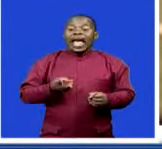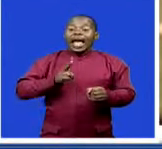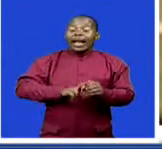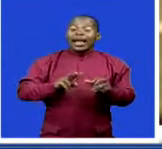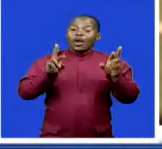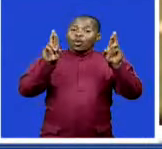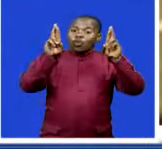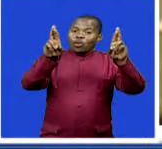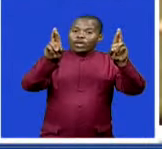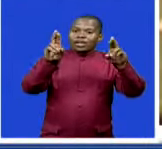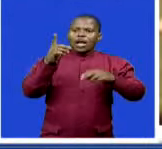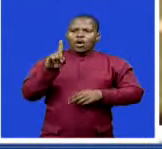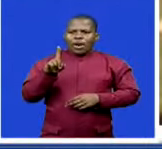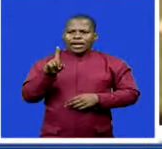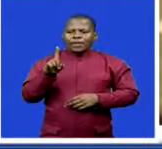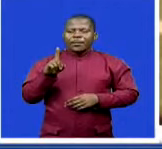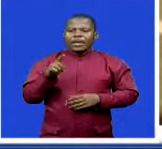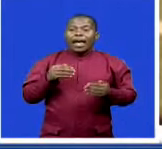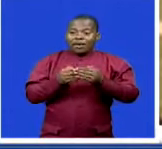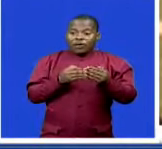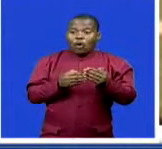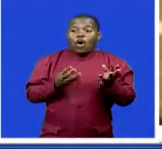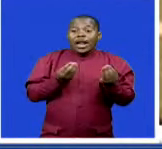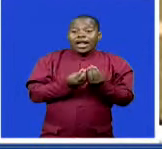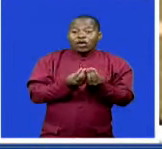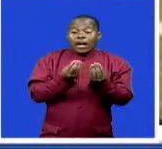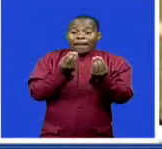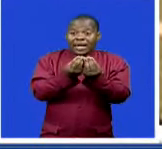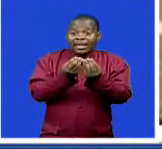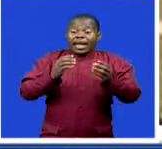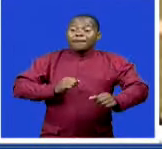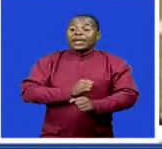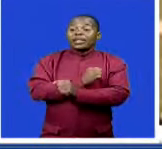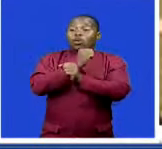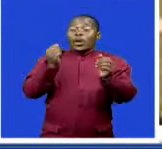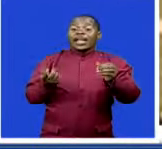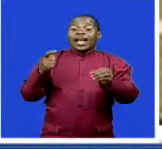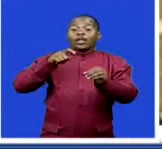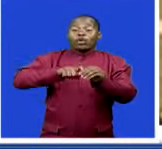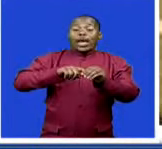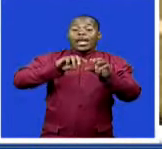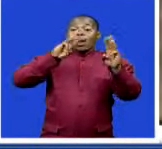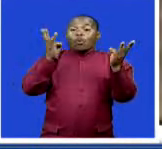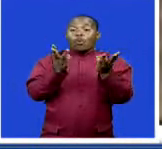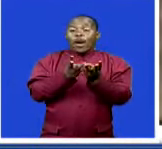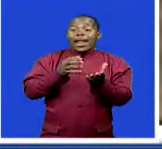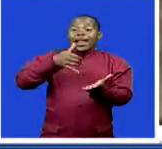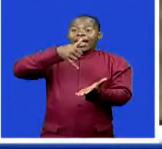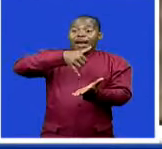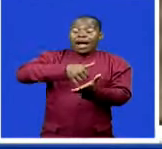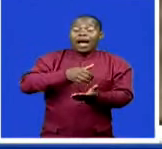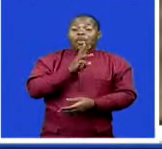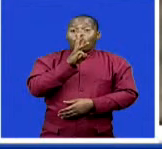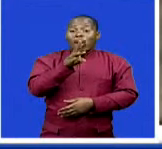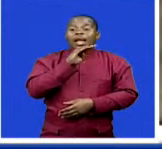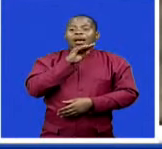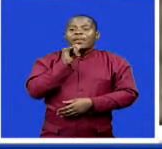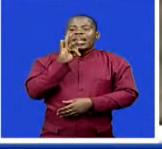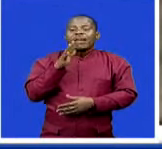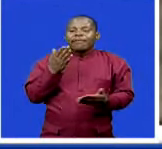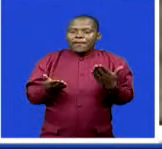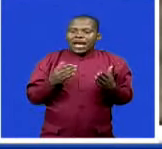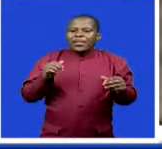Sifisile nathi, because after the tournament hangi to you a World Cup, nathi siyafisa ukuthi if we can win, sibe at least maybe number